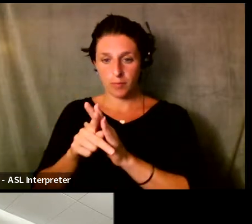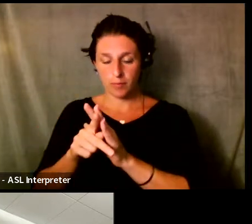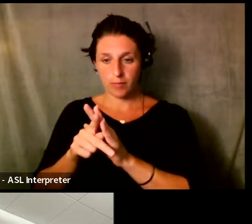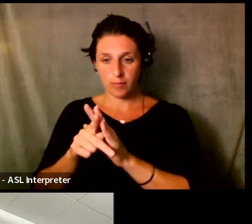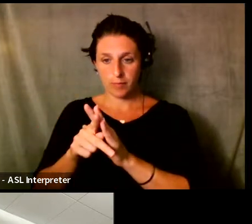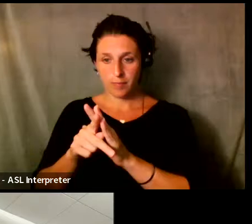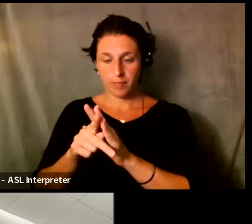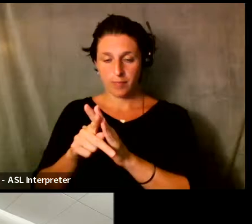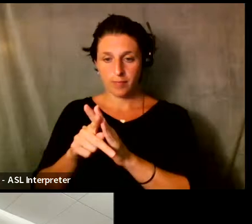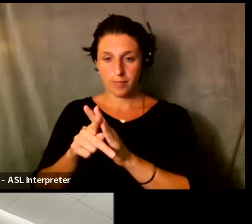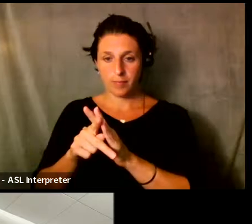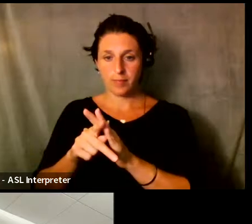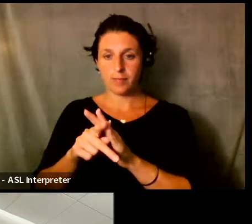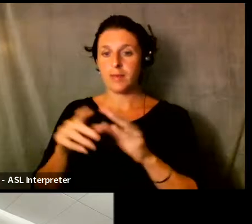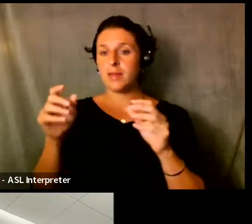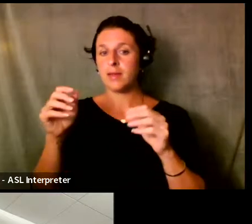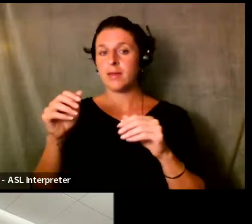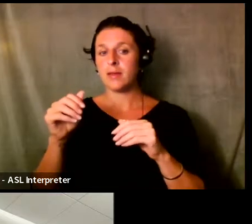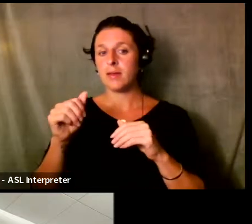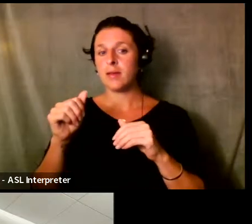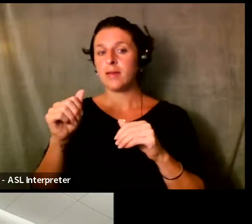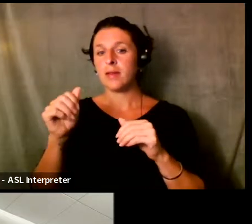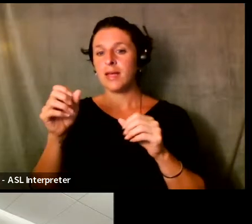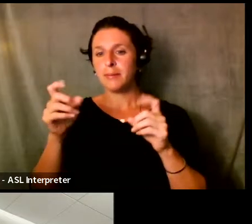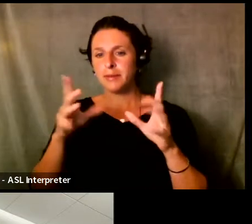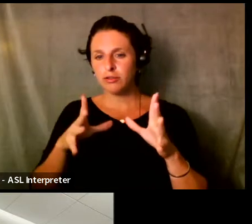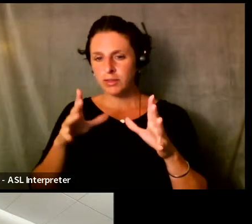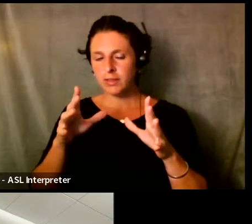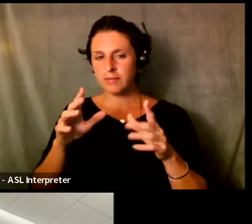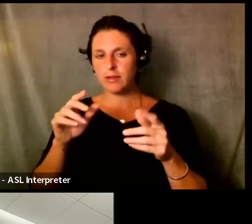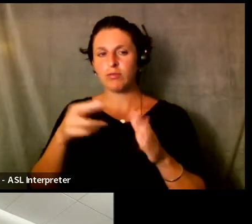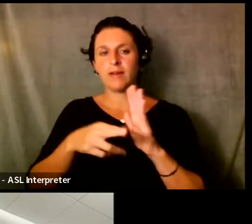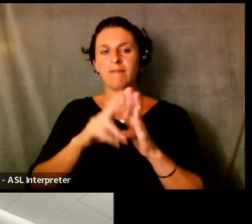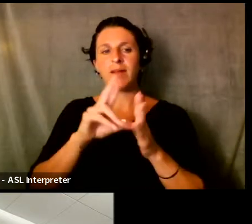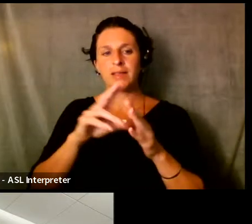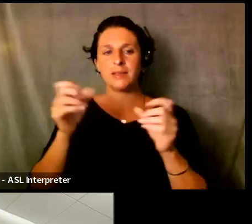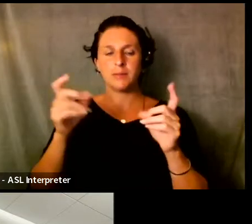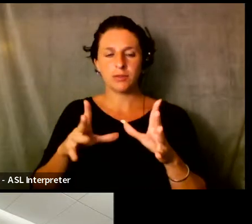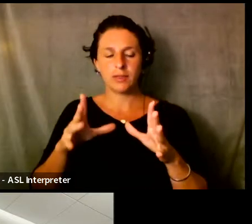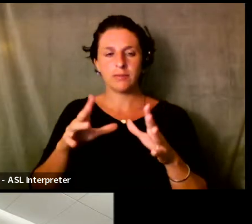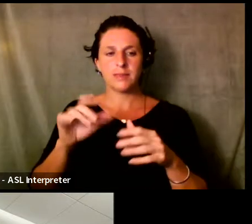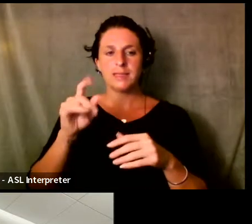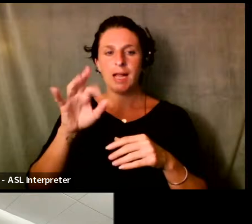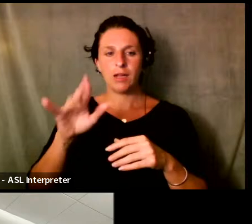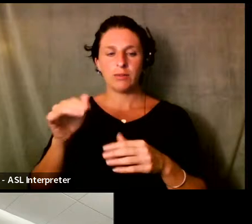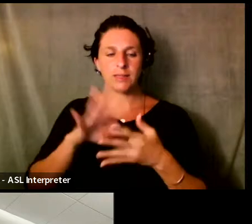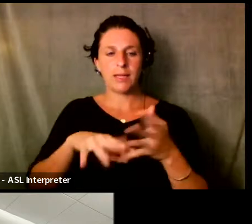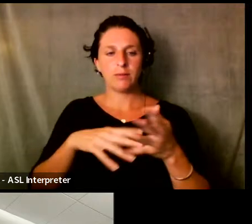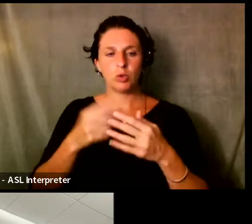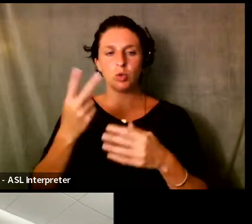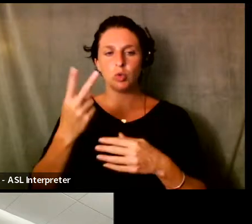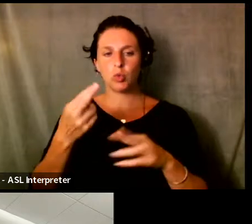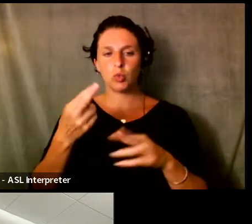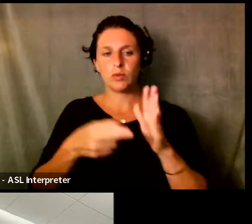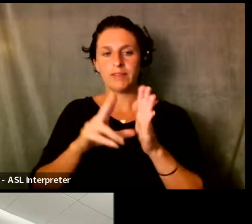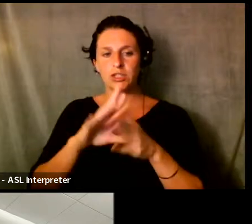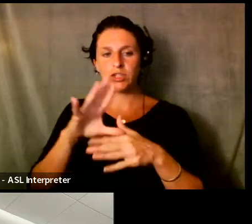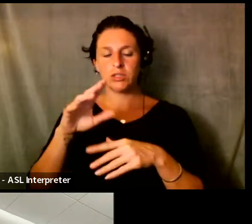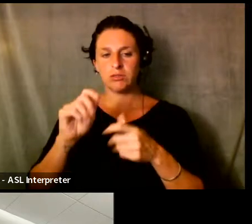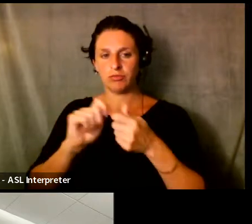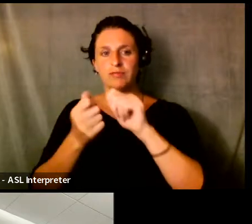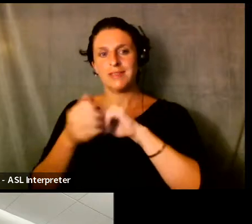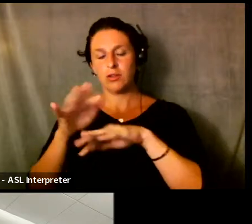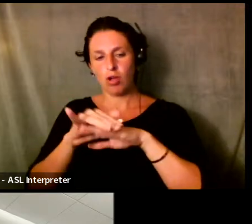management salary schedule. Yes, we recommend approval of the revised administrative manager salary schedule. It has 2 revisions on it, and these are the